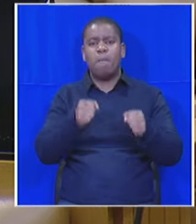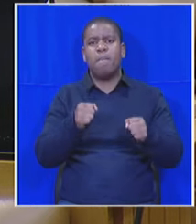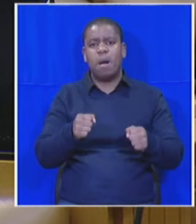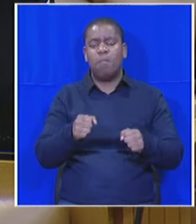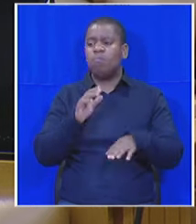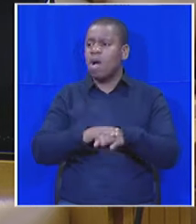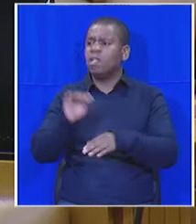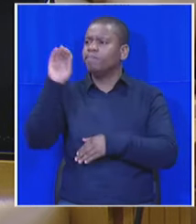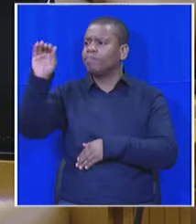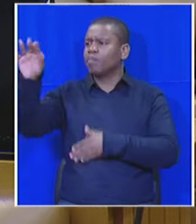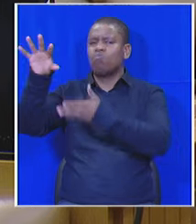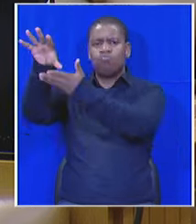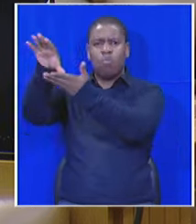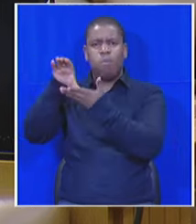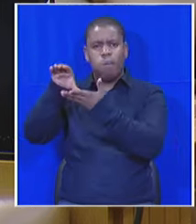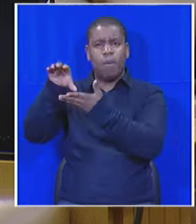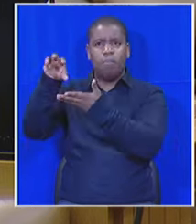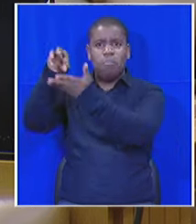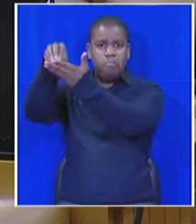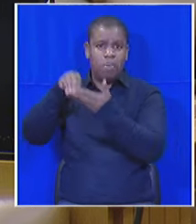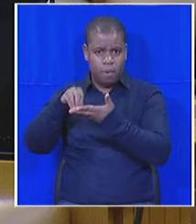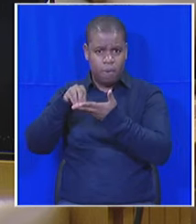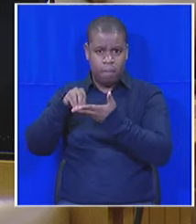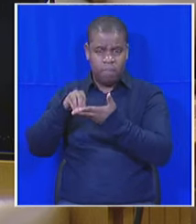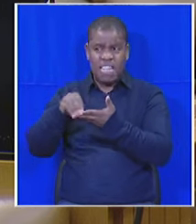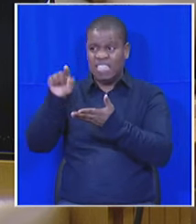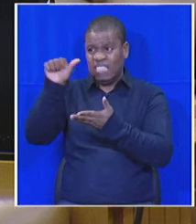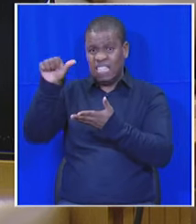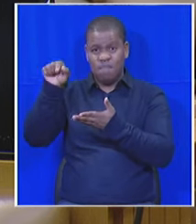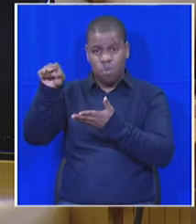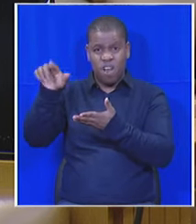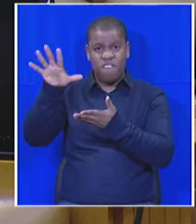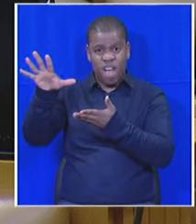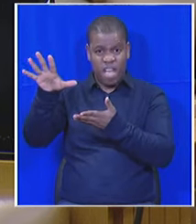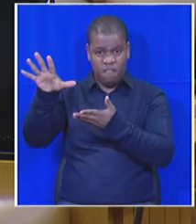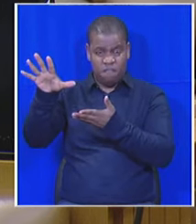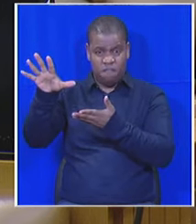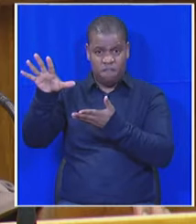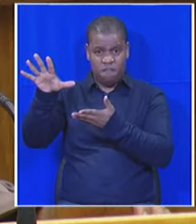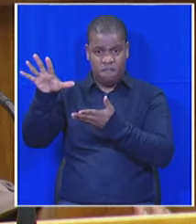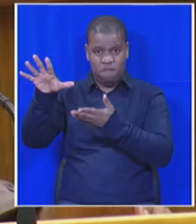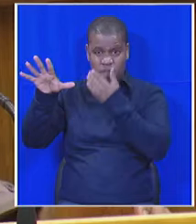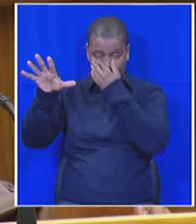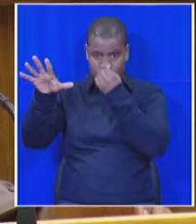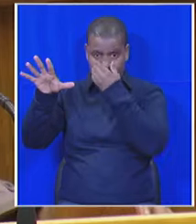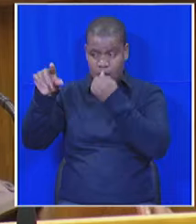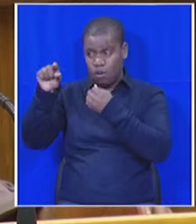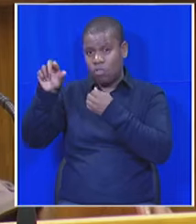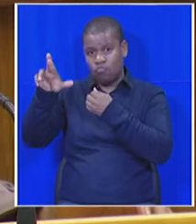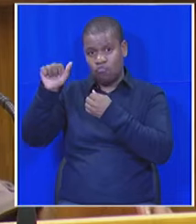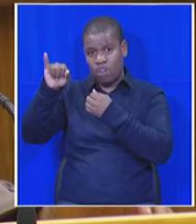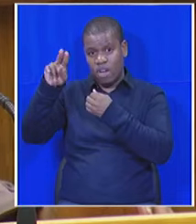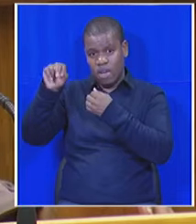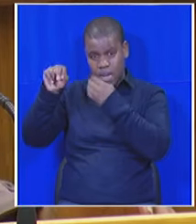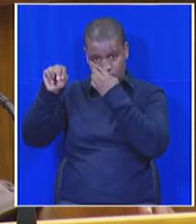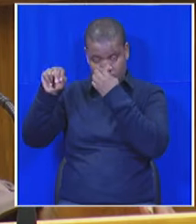about 6 million tons of grain in order to meet the population's food requirements. The Democratic Alliance